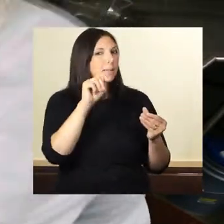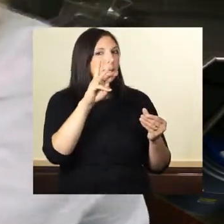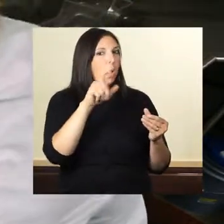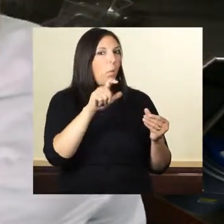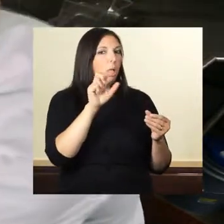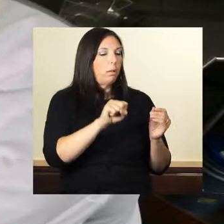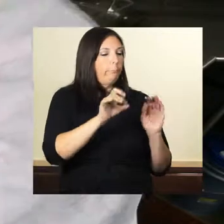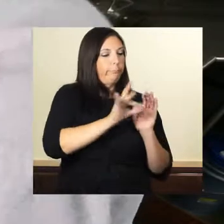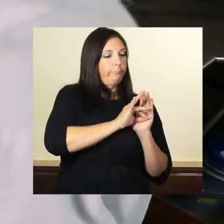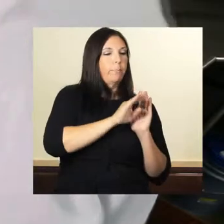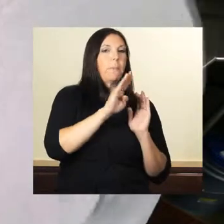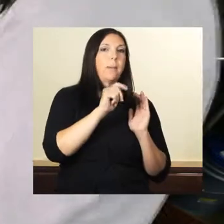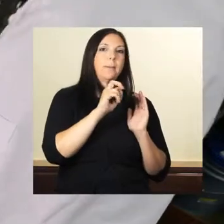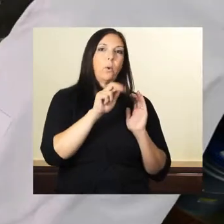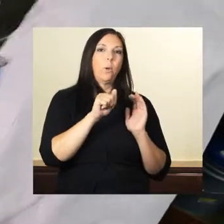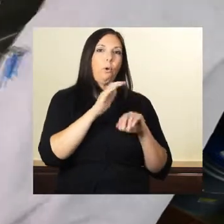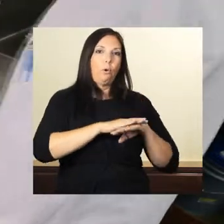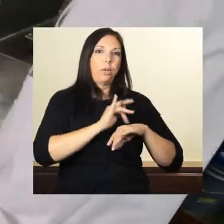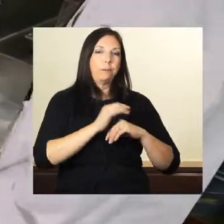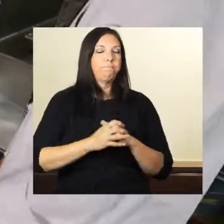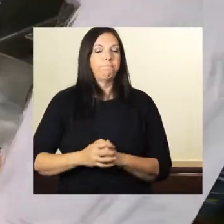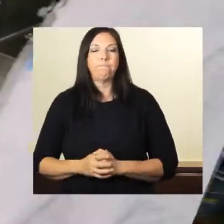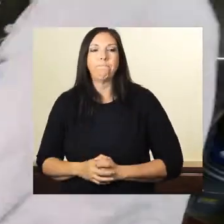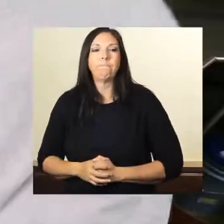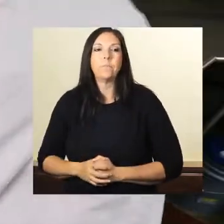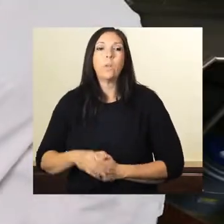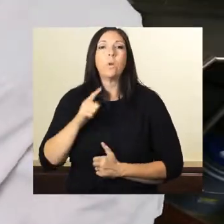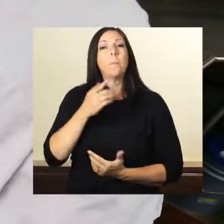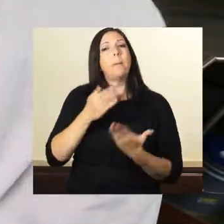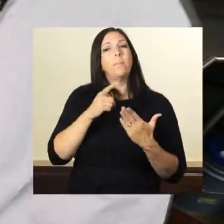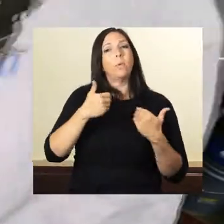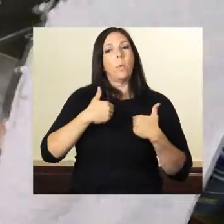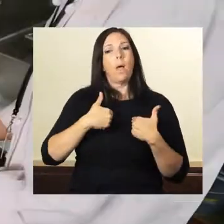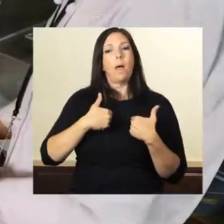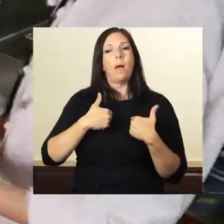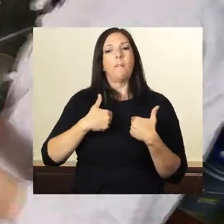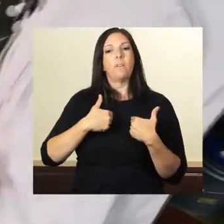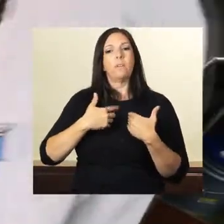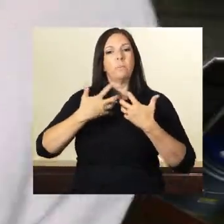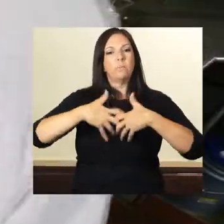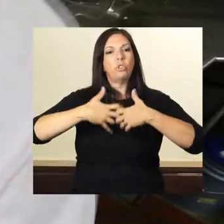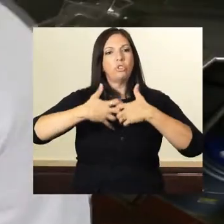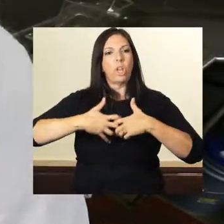air dry dishes. Towels can breed bacteria if left wet.